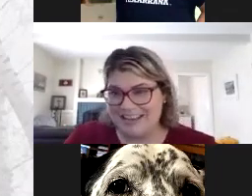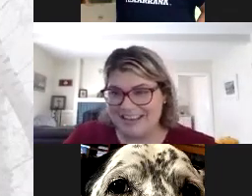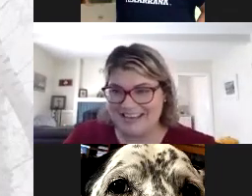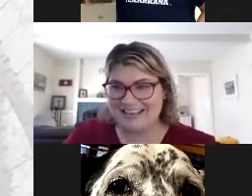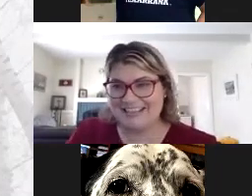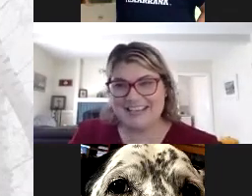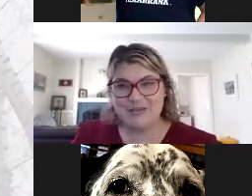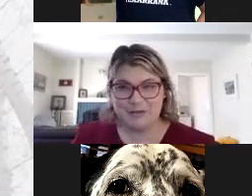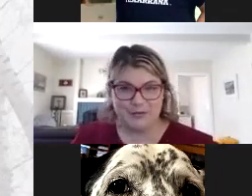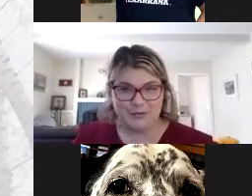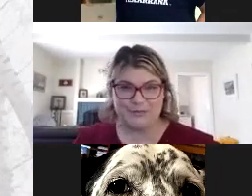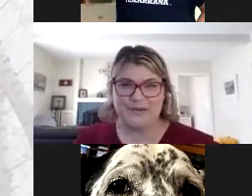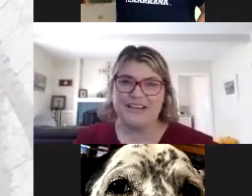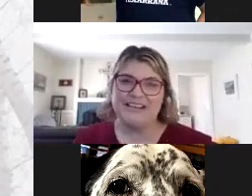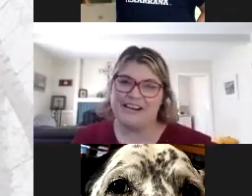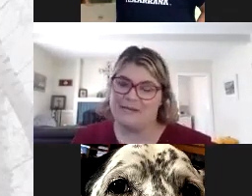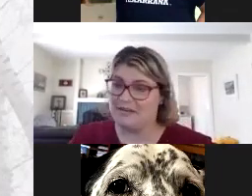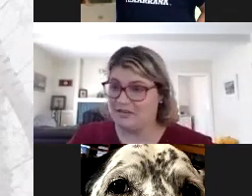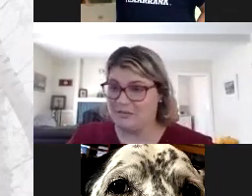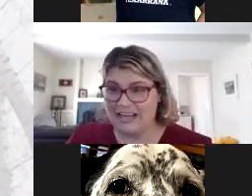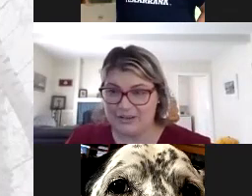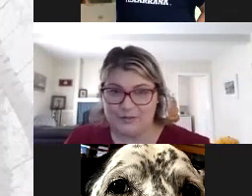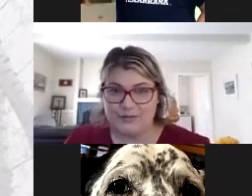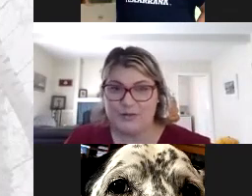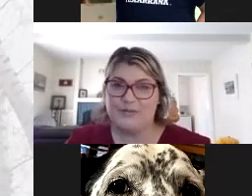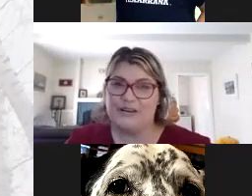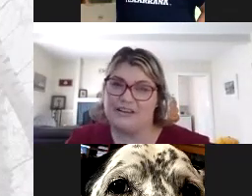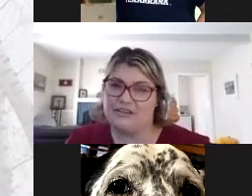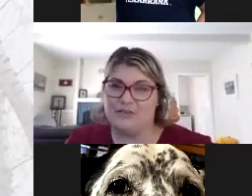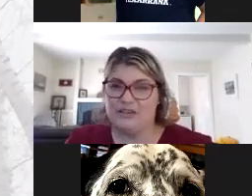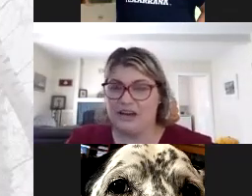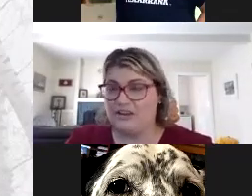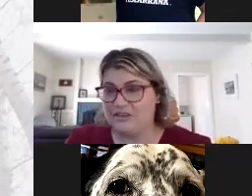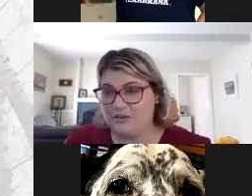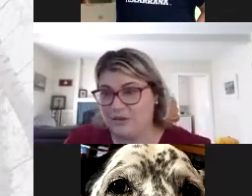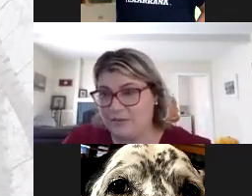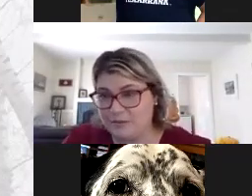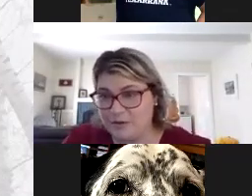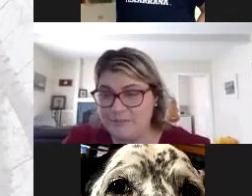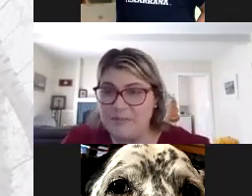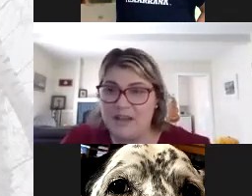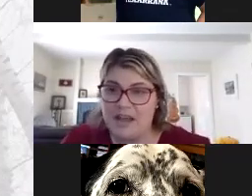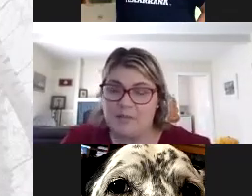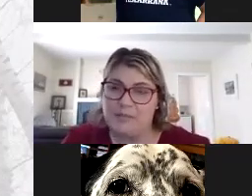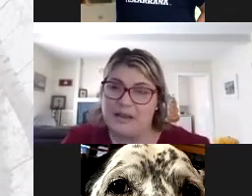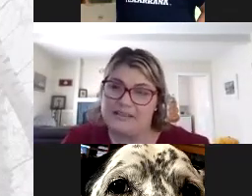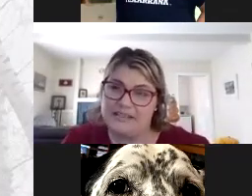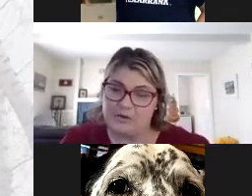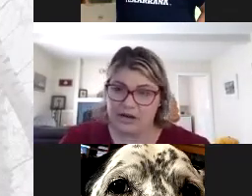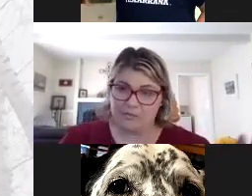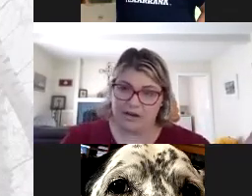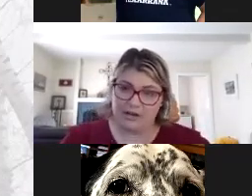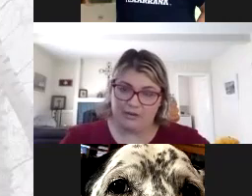economy needs reform. There should be tax reform. There should be international trade reform. But